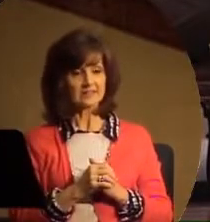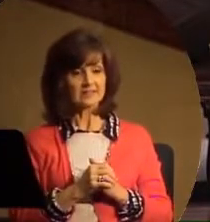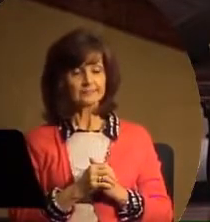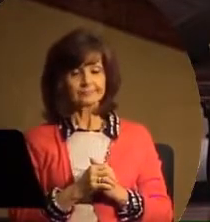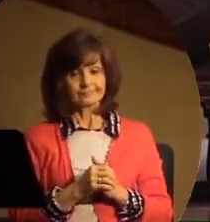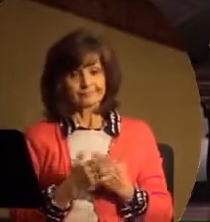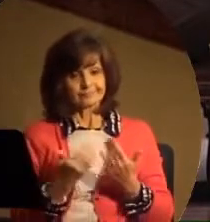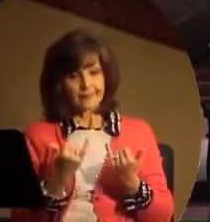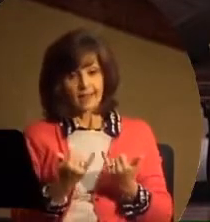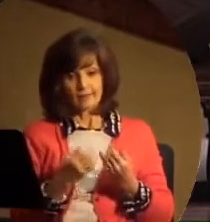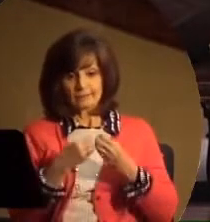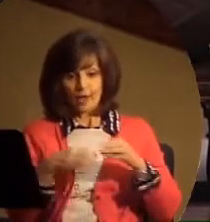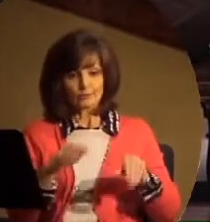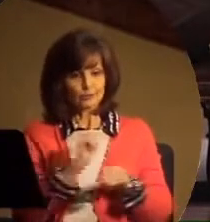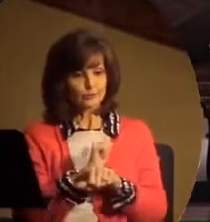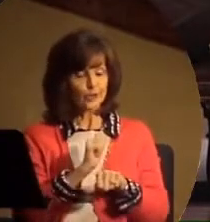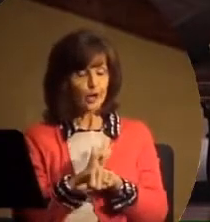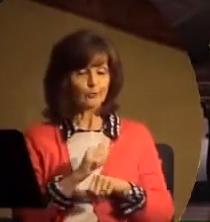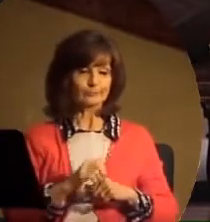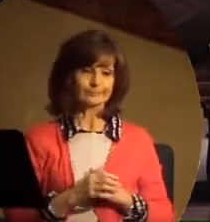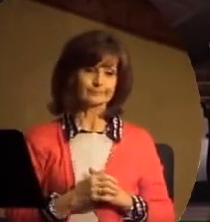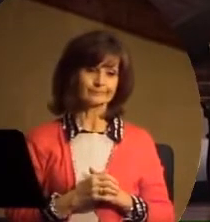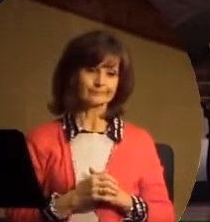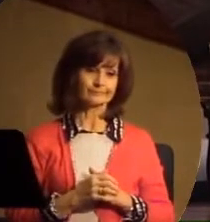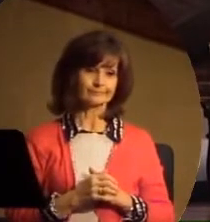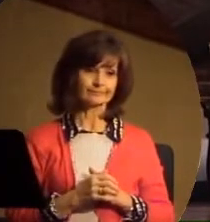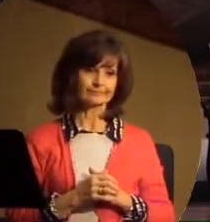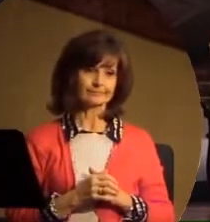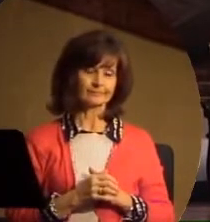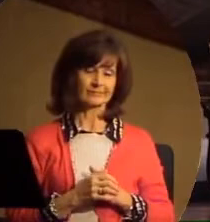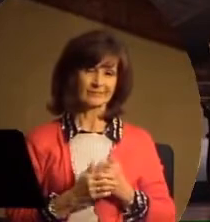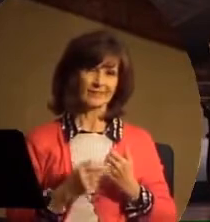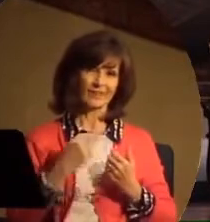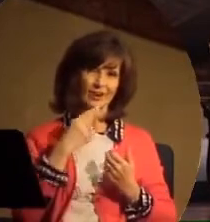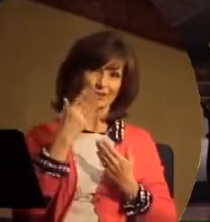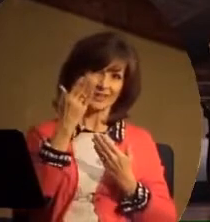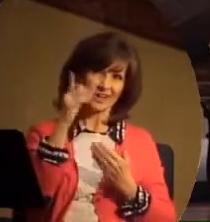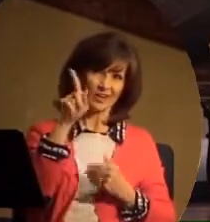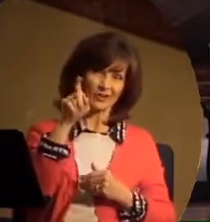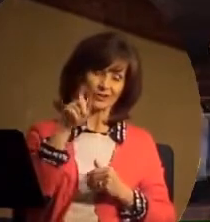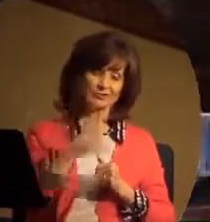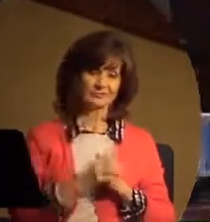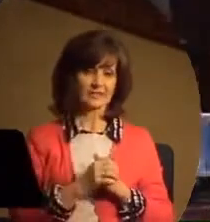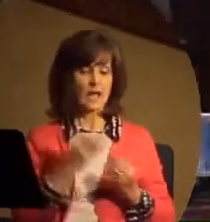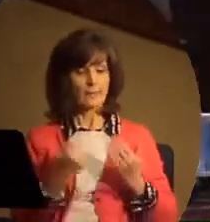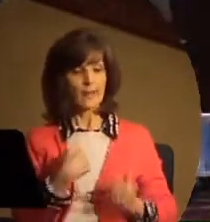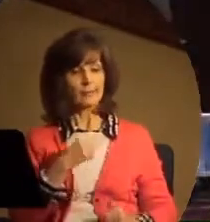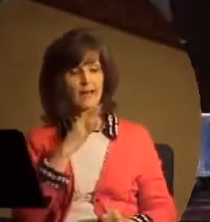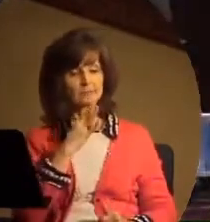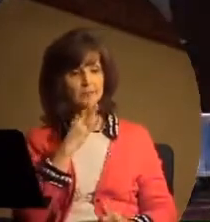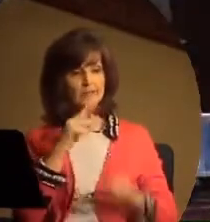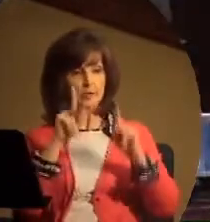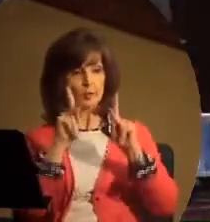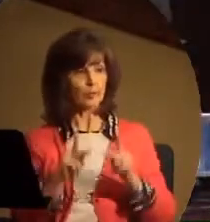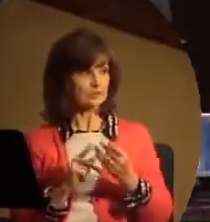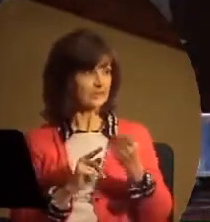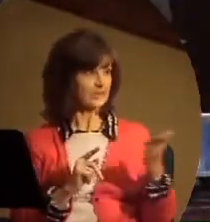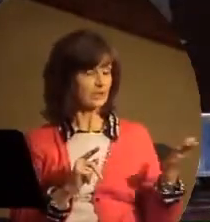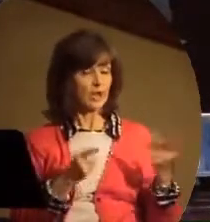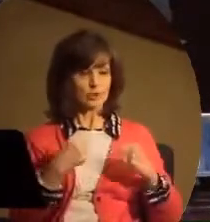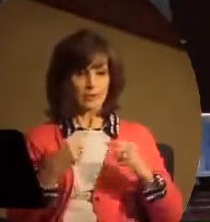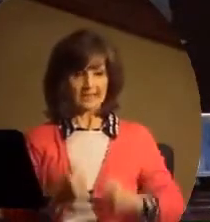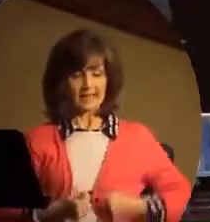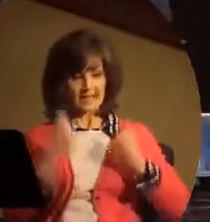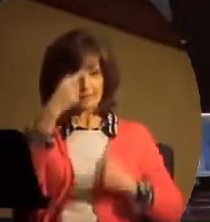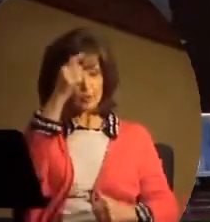lost your job. Are you there? Maybe I'm speaking to somebody in this church tonight. You've been trying to